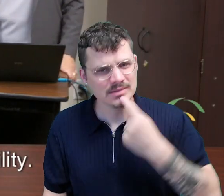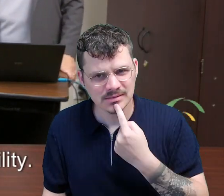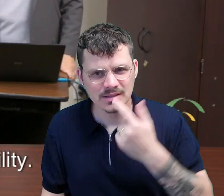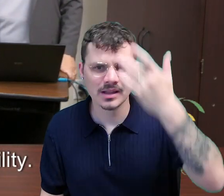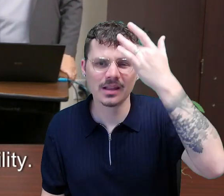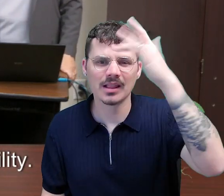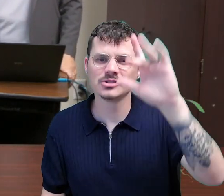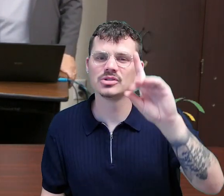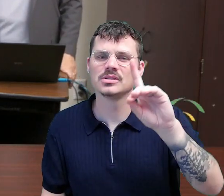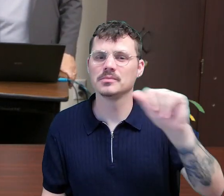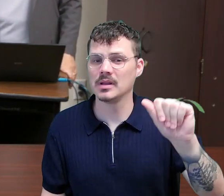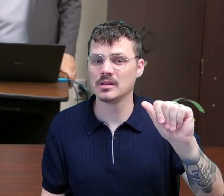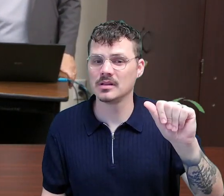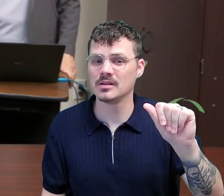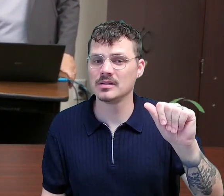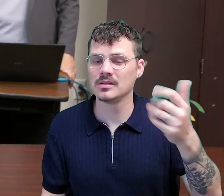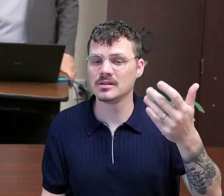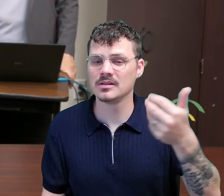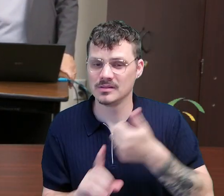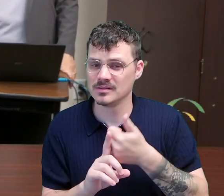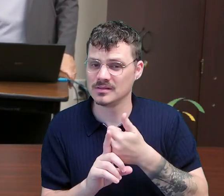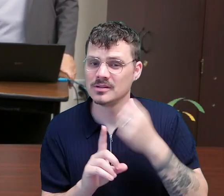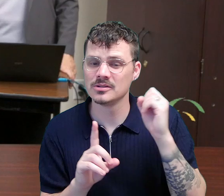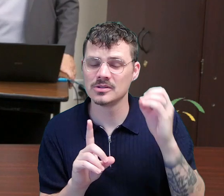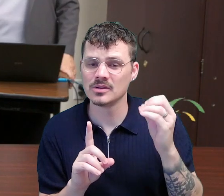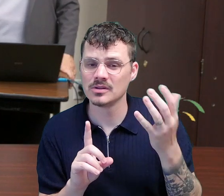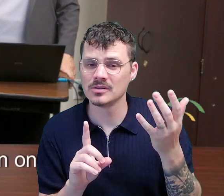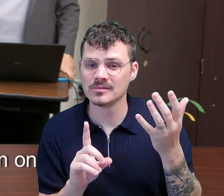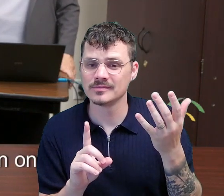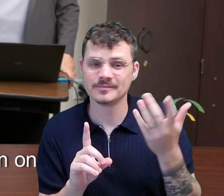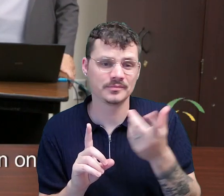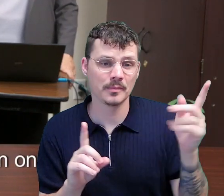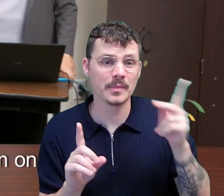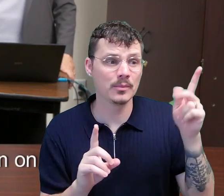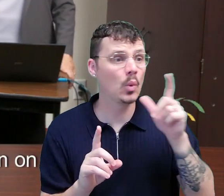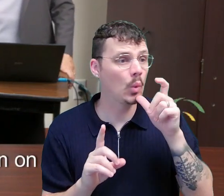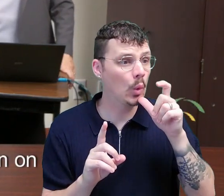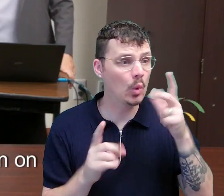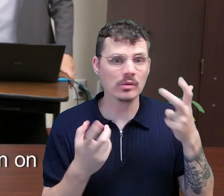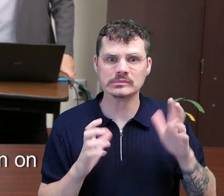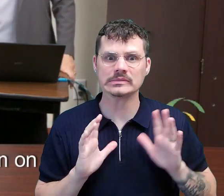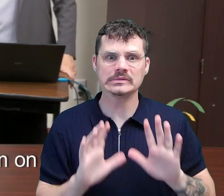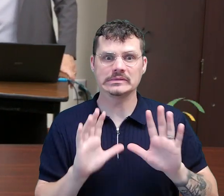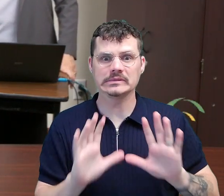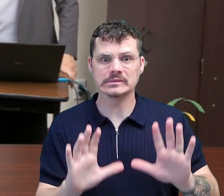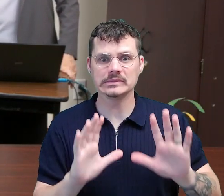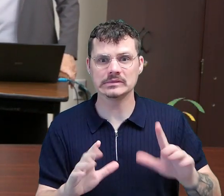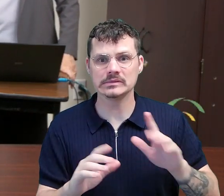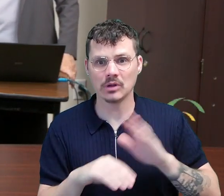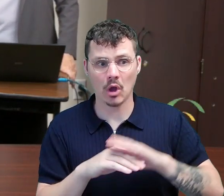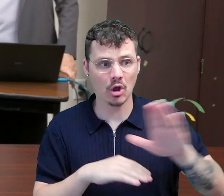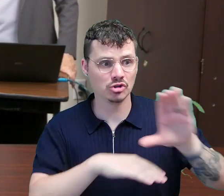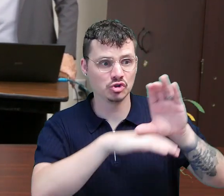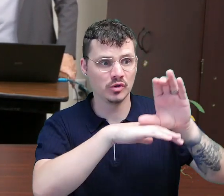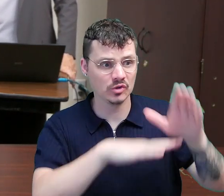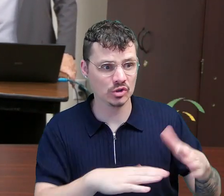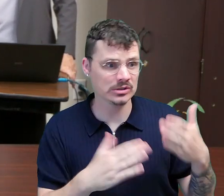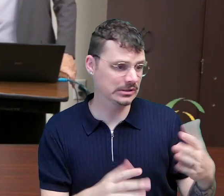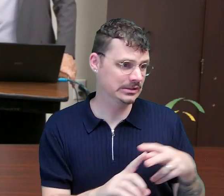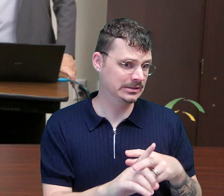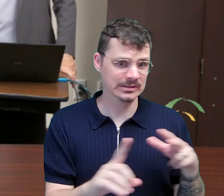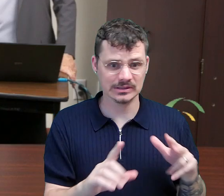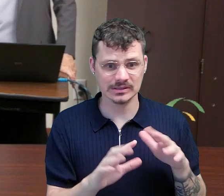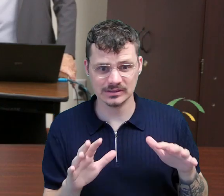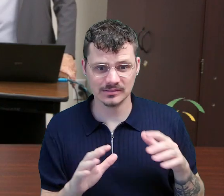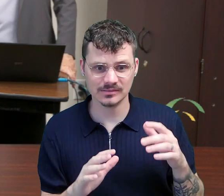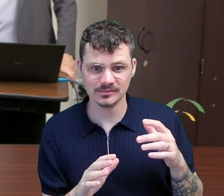intellectual disability, so the people that were pushing this decision on as conservators